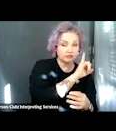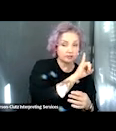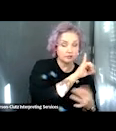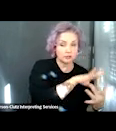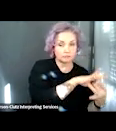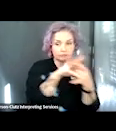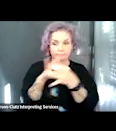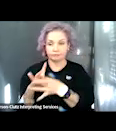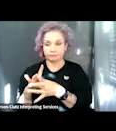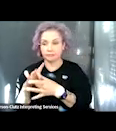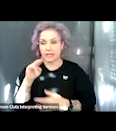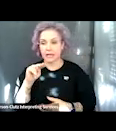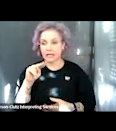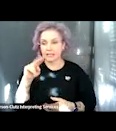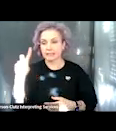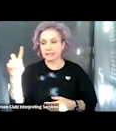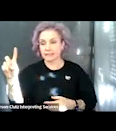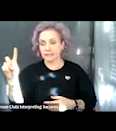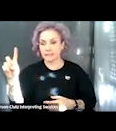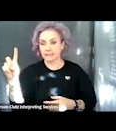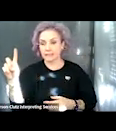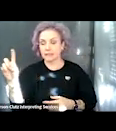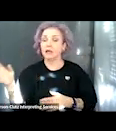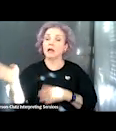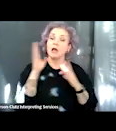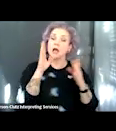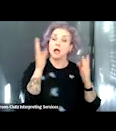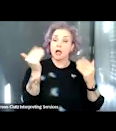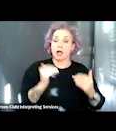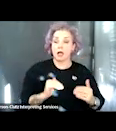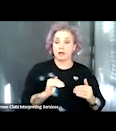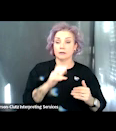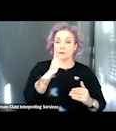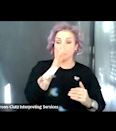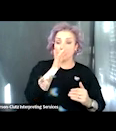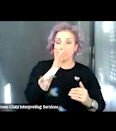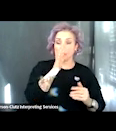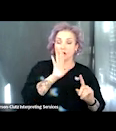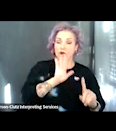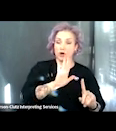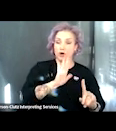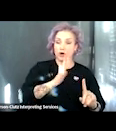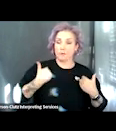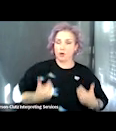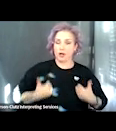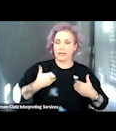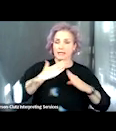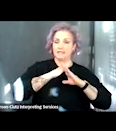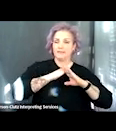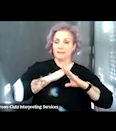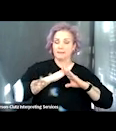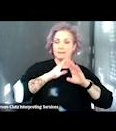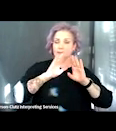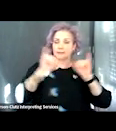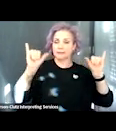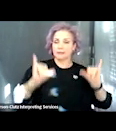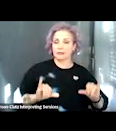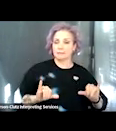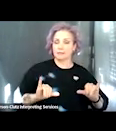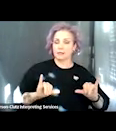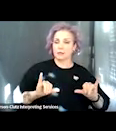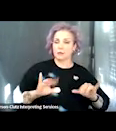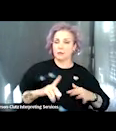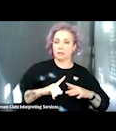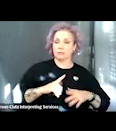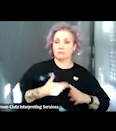association between maternal immune activation with neurodevelopmental disorders. So when I'm first going to give you a little bit of a background,